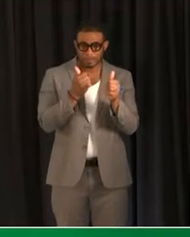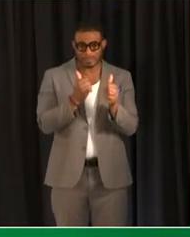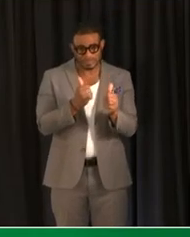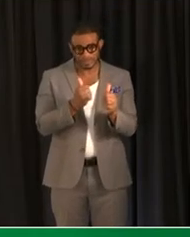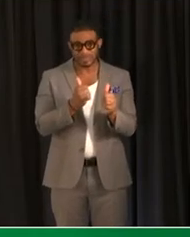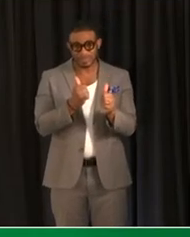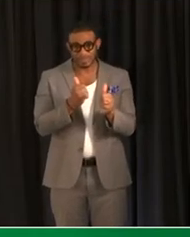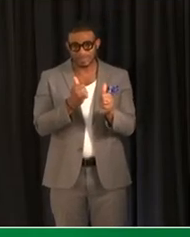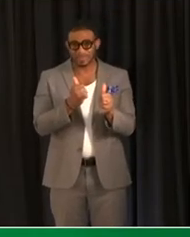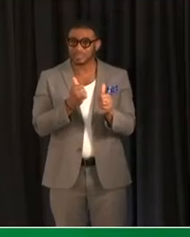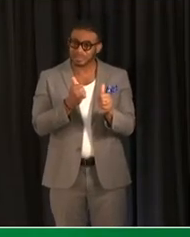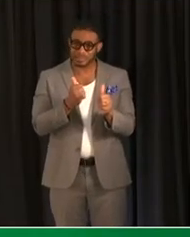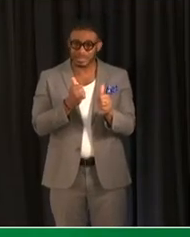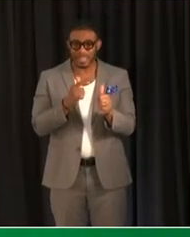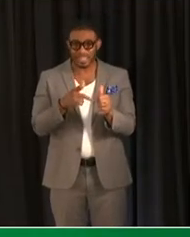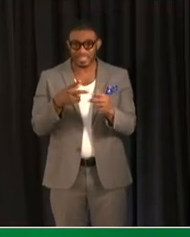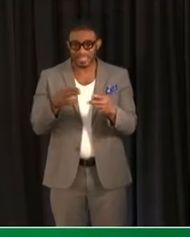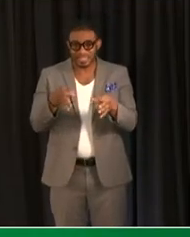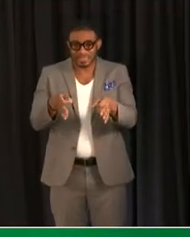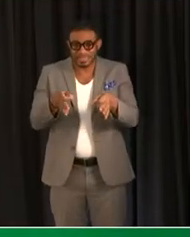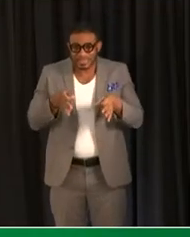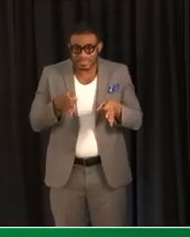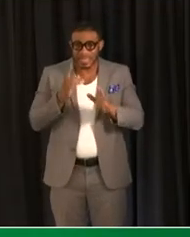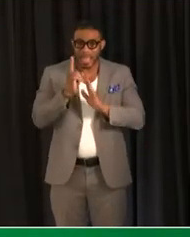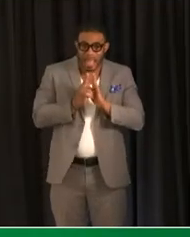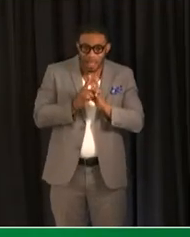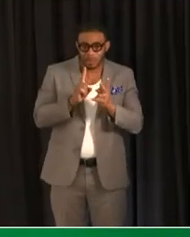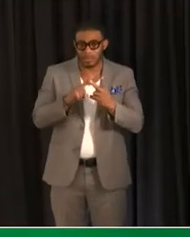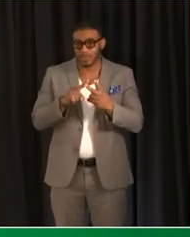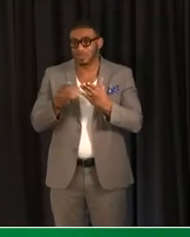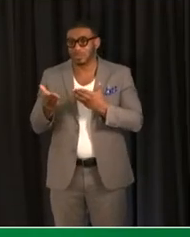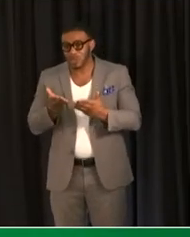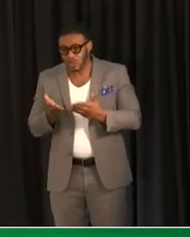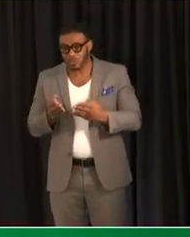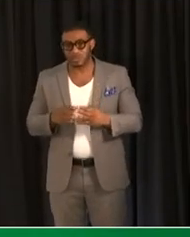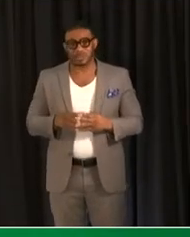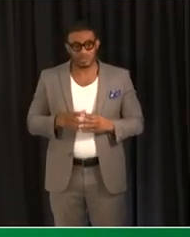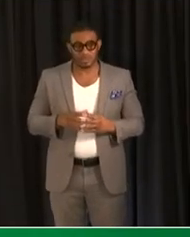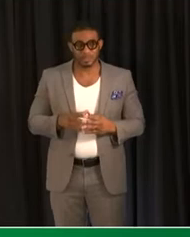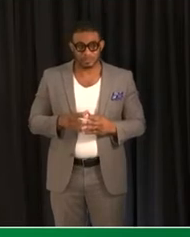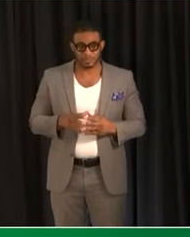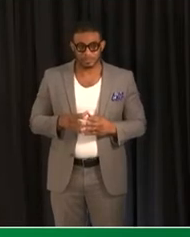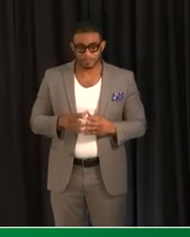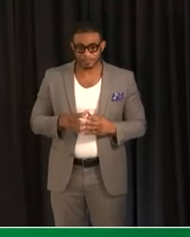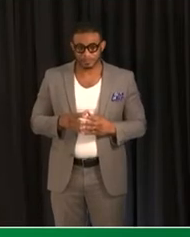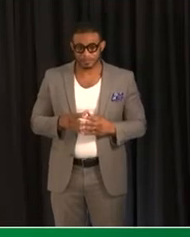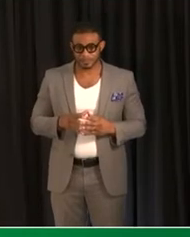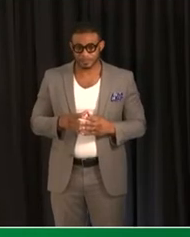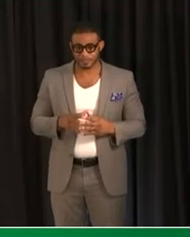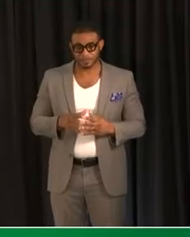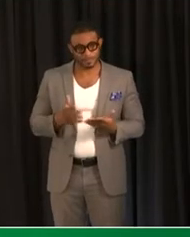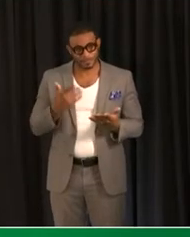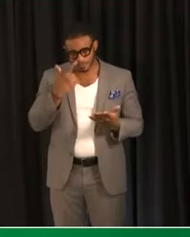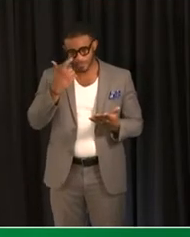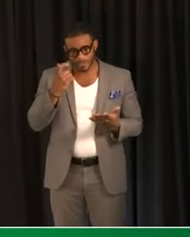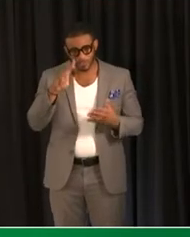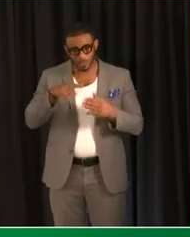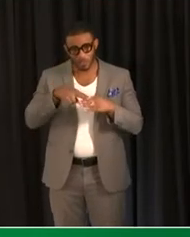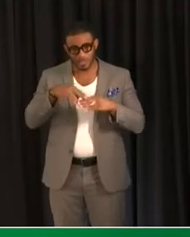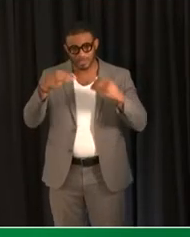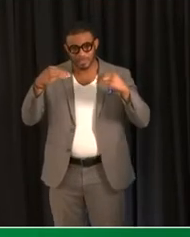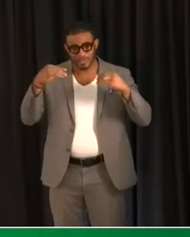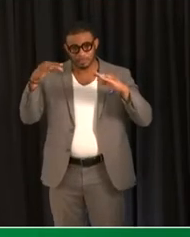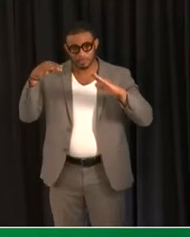to in the store to cut hours of service. Pues porque las ventas bajan. Because